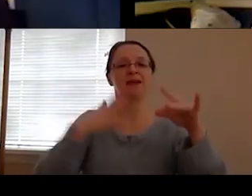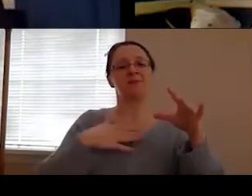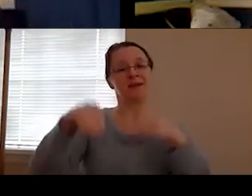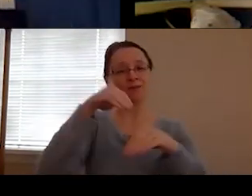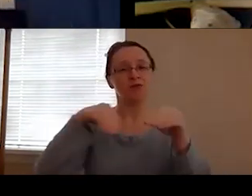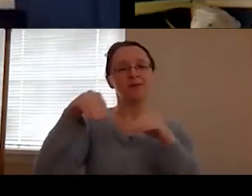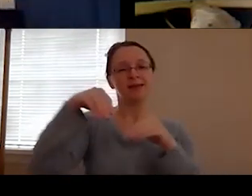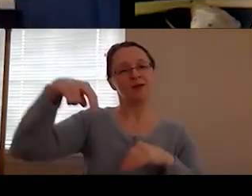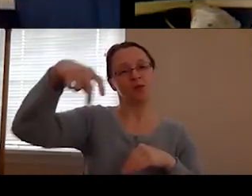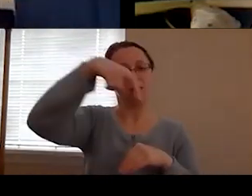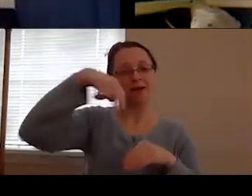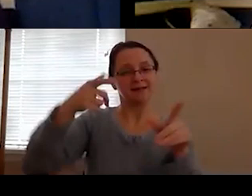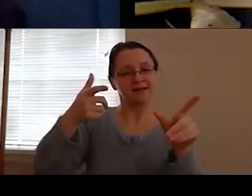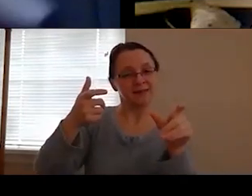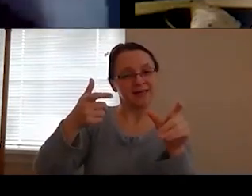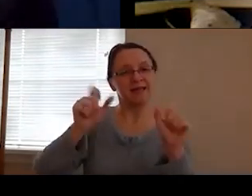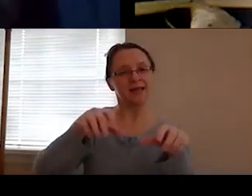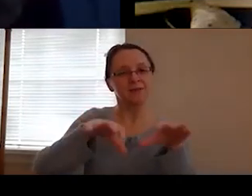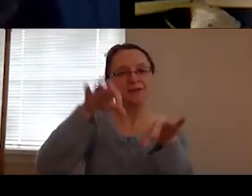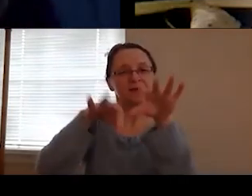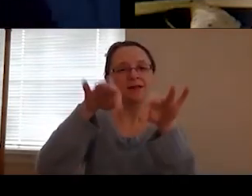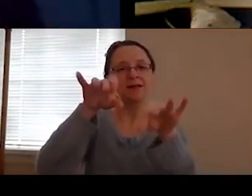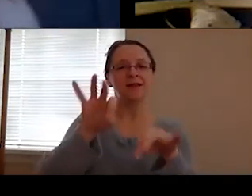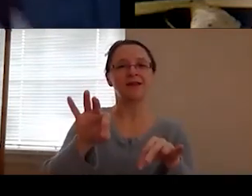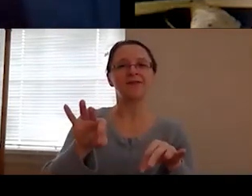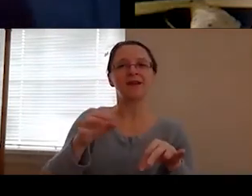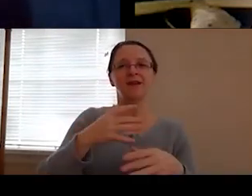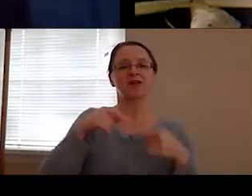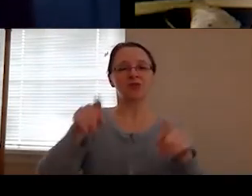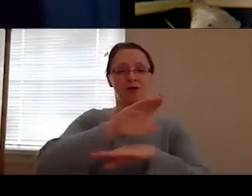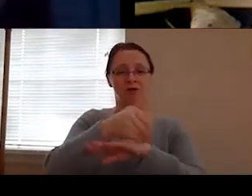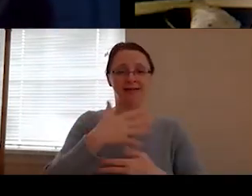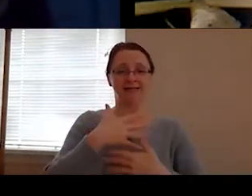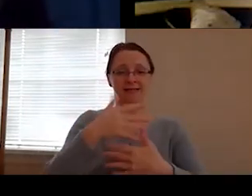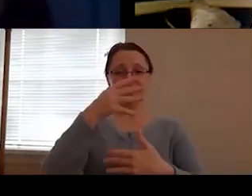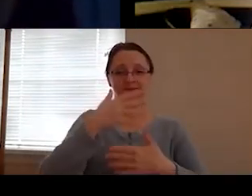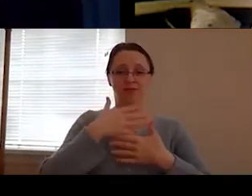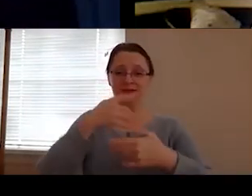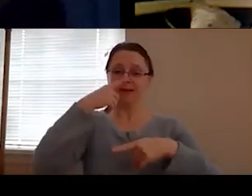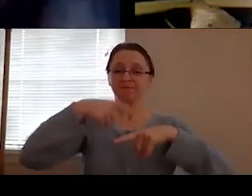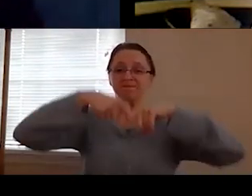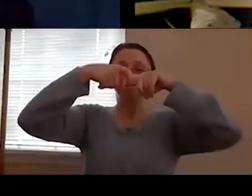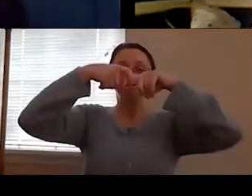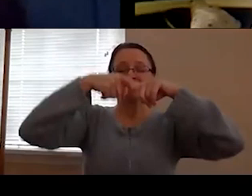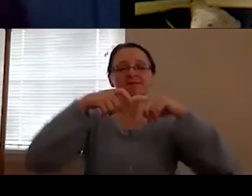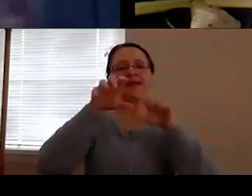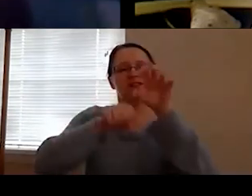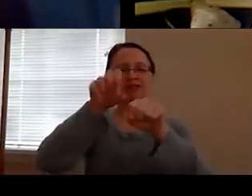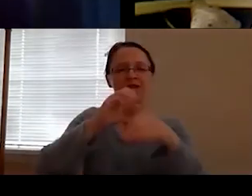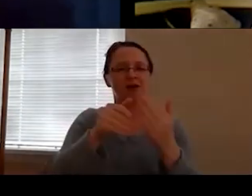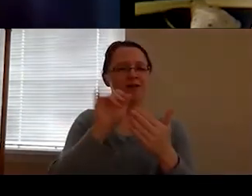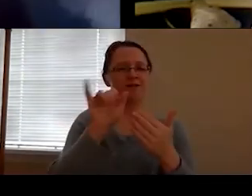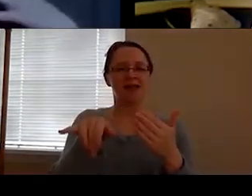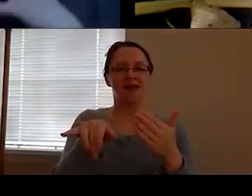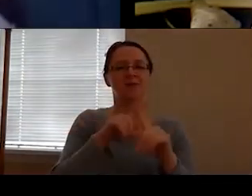gait speed. If I have apneas during night, it will detect that. And all of it without